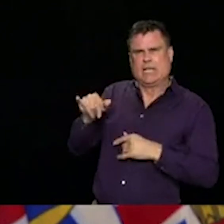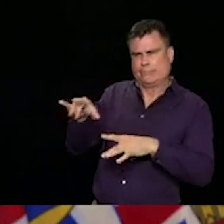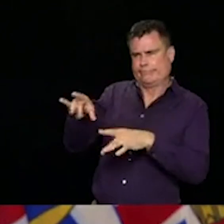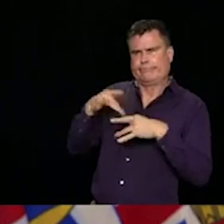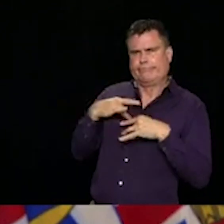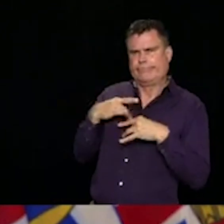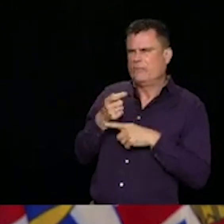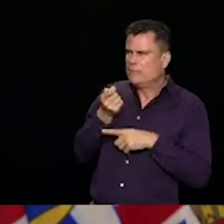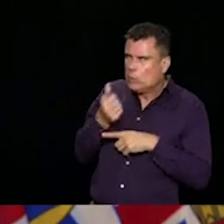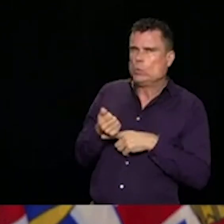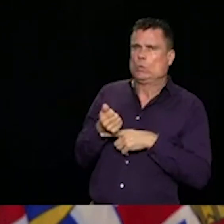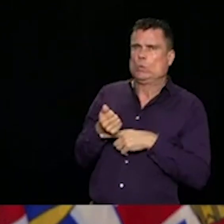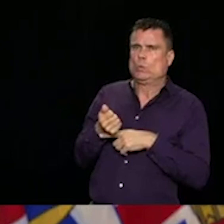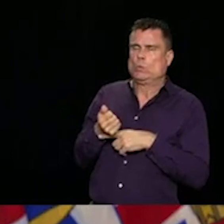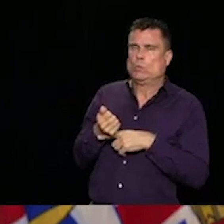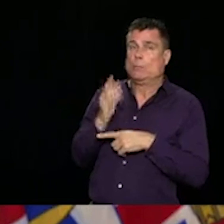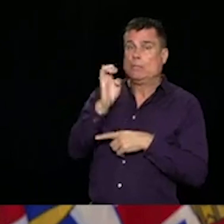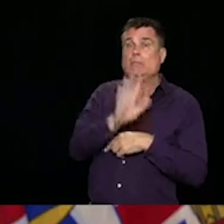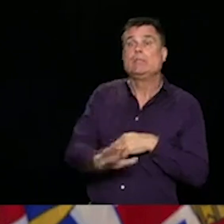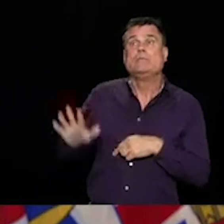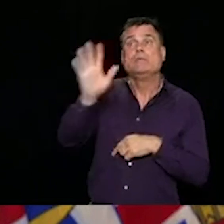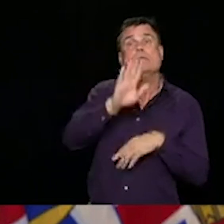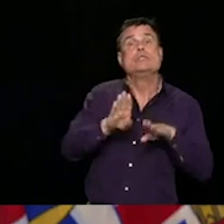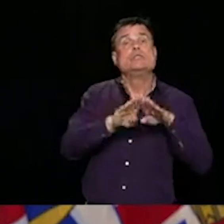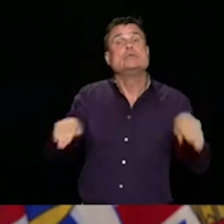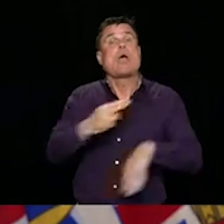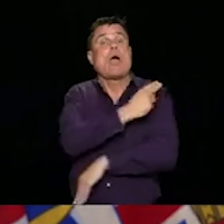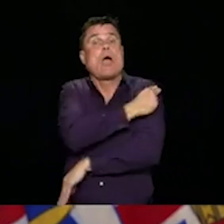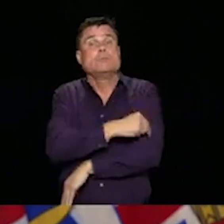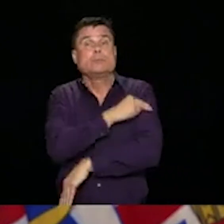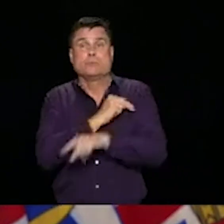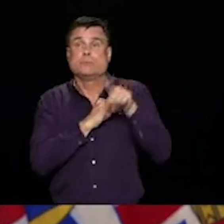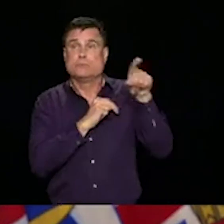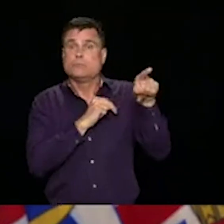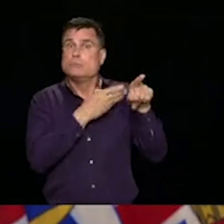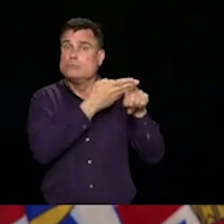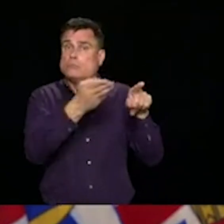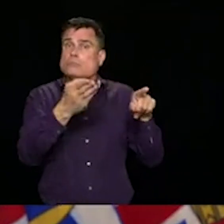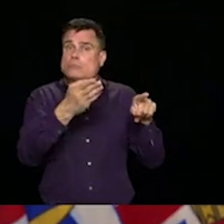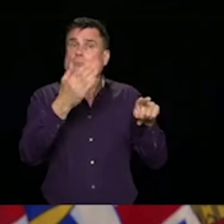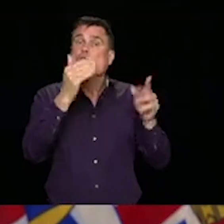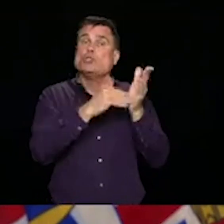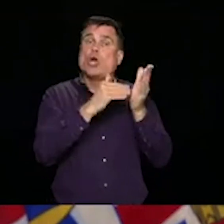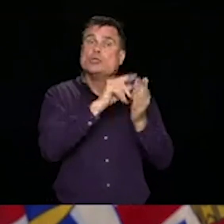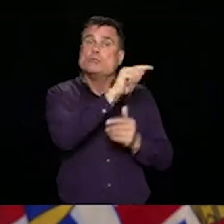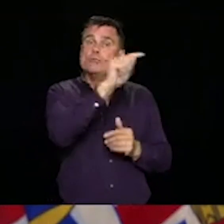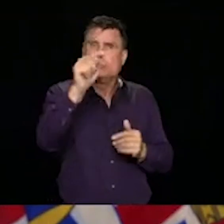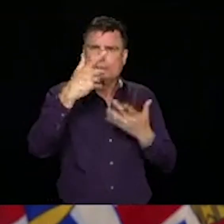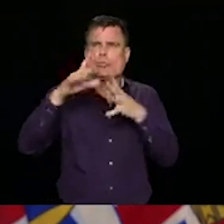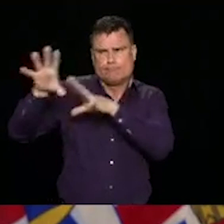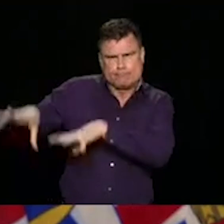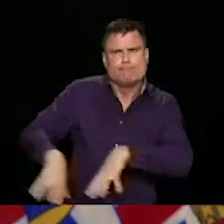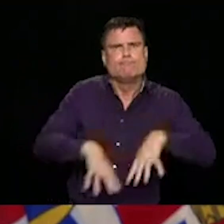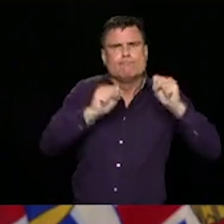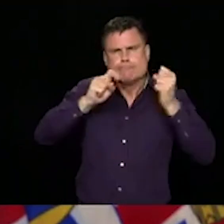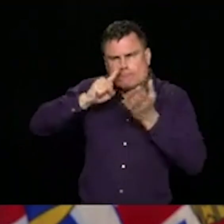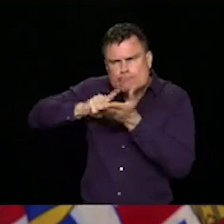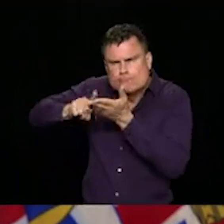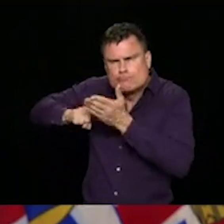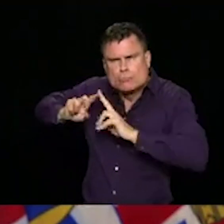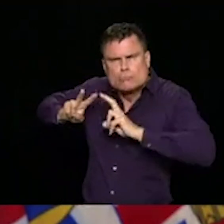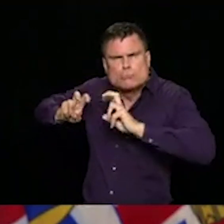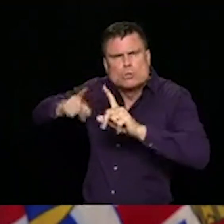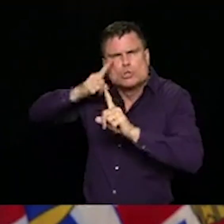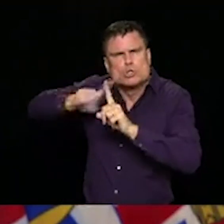look particularly at Children's Hospital with some of my pediatric colleagues have been looking into this, and there are at least half